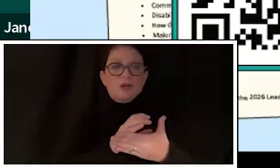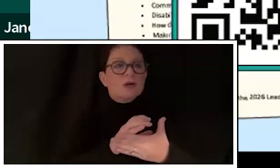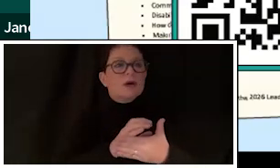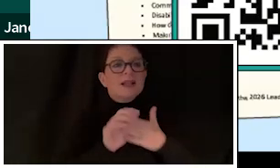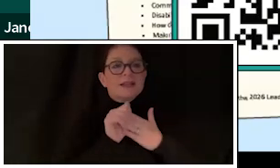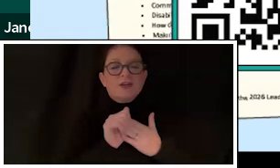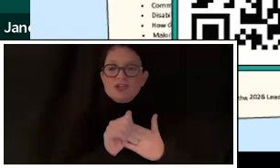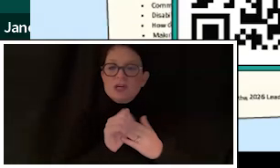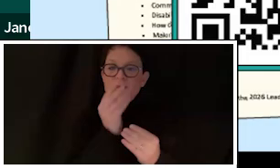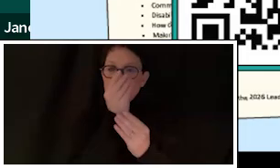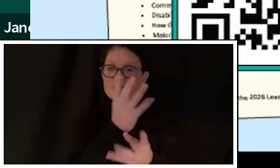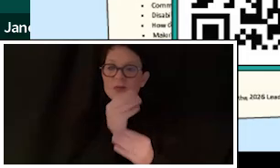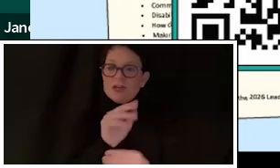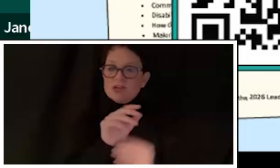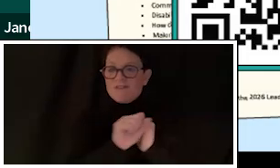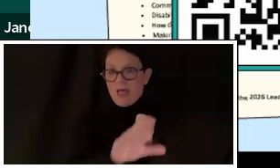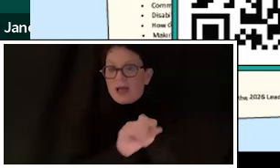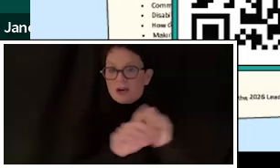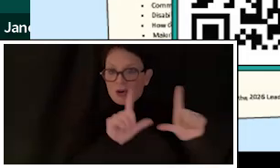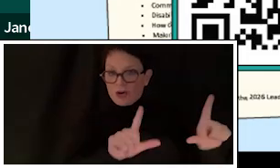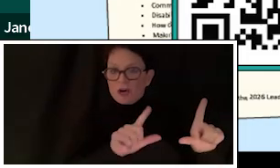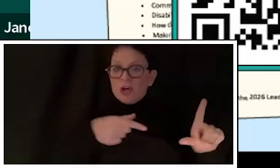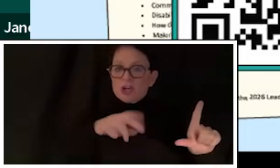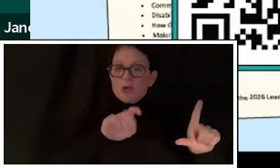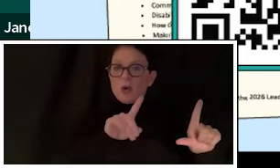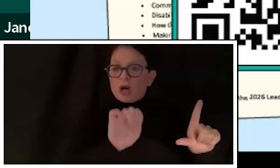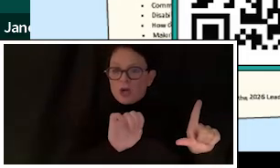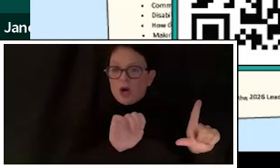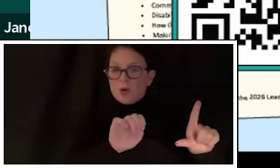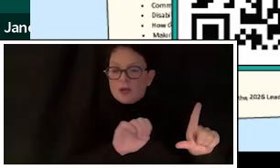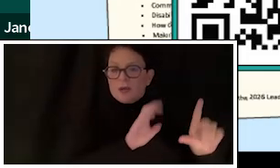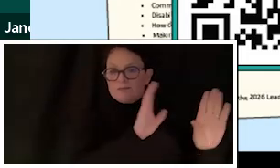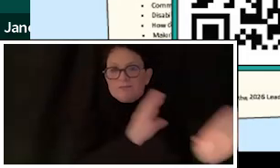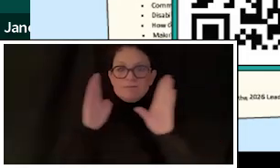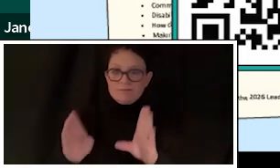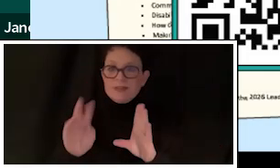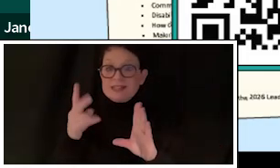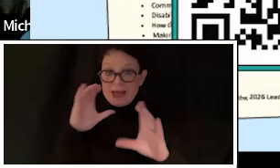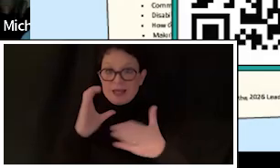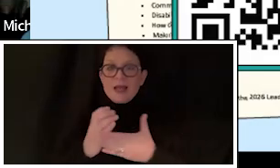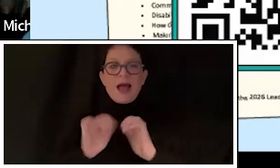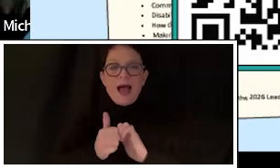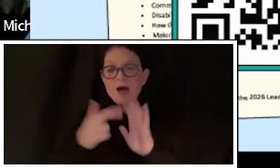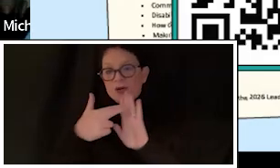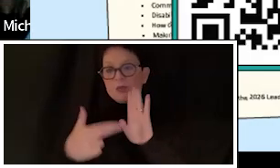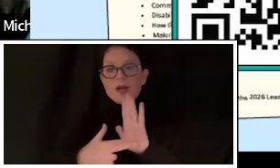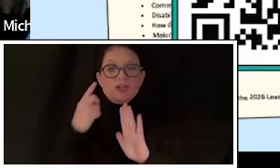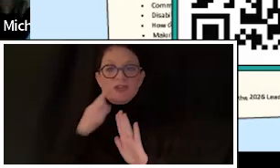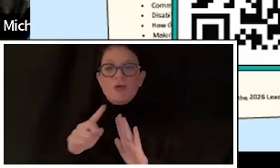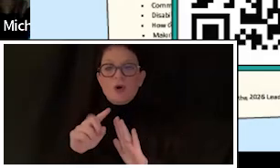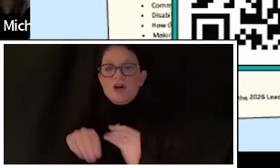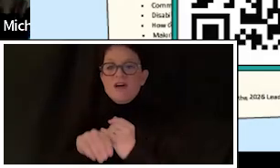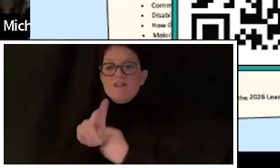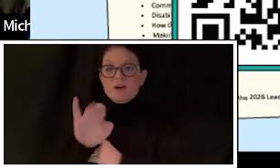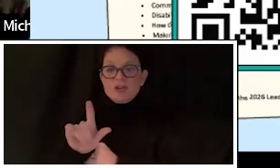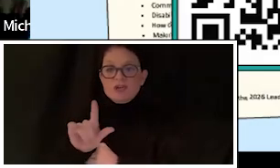leadership series informational flyer with a QR code. Image 2 shows information about how to register for our virtual leadership